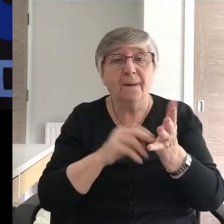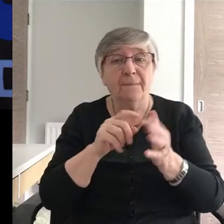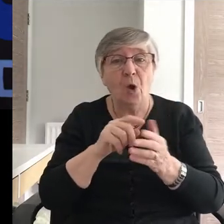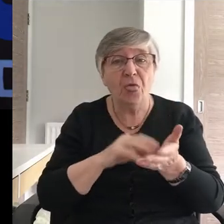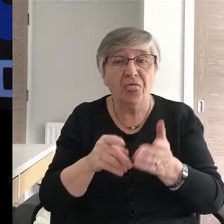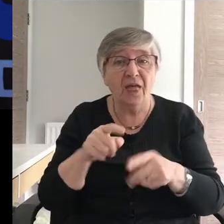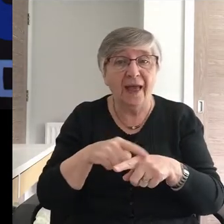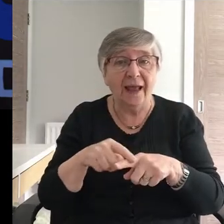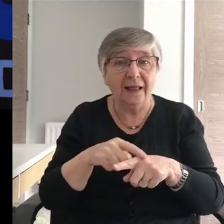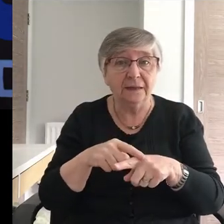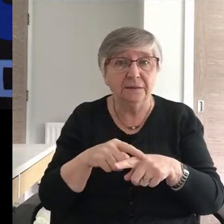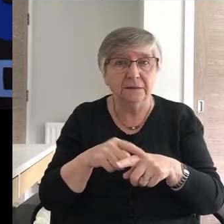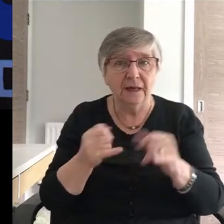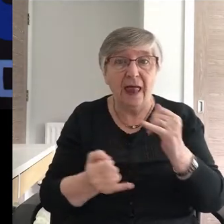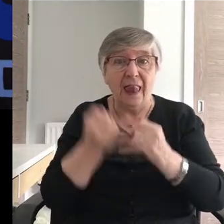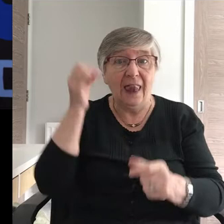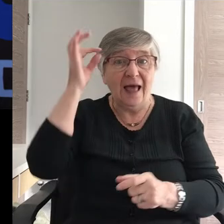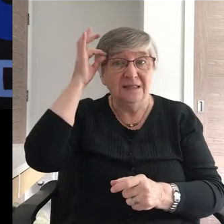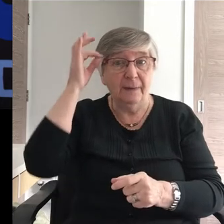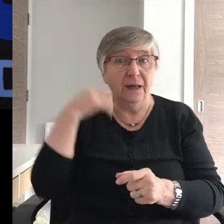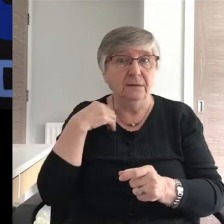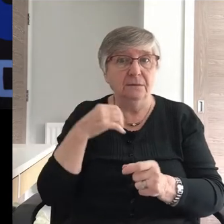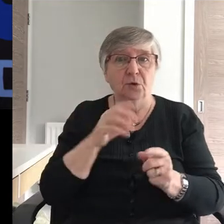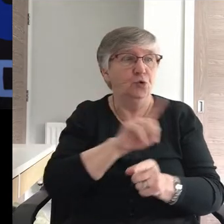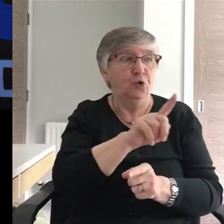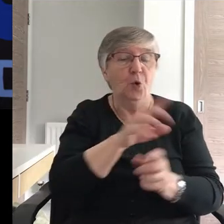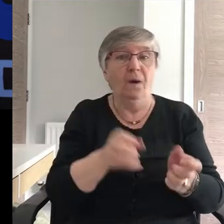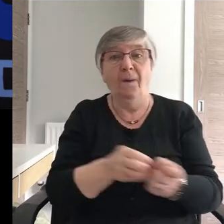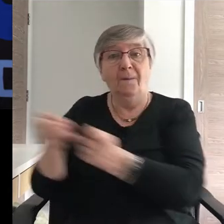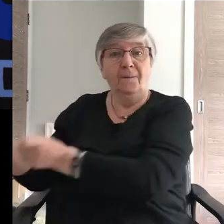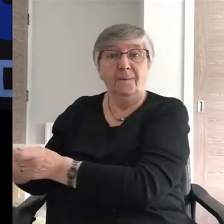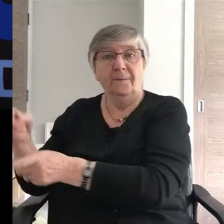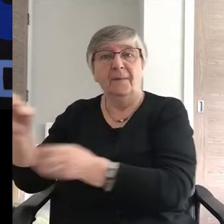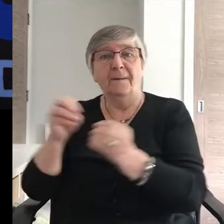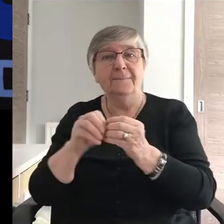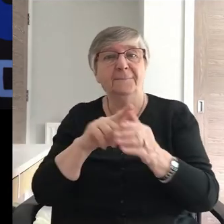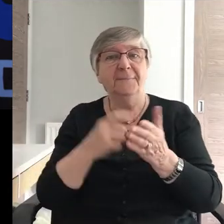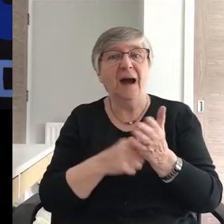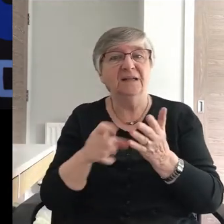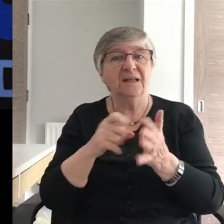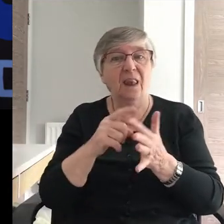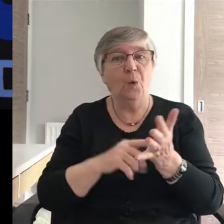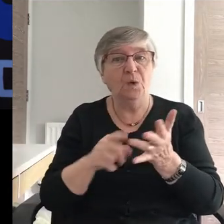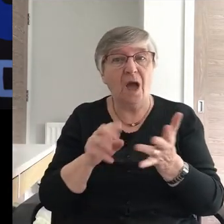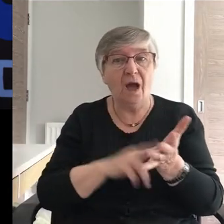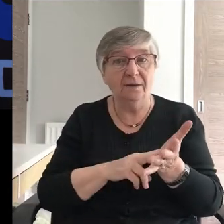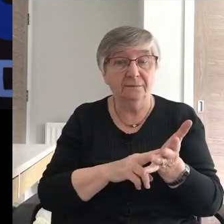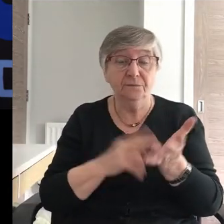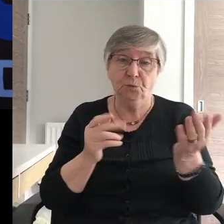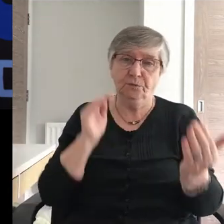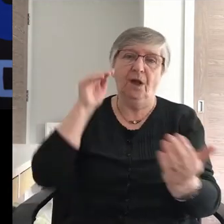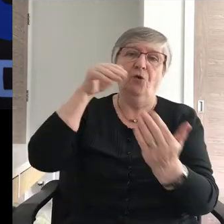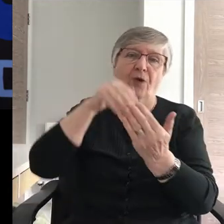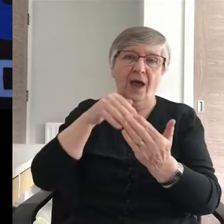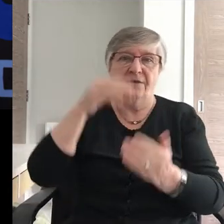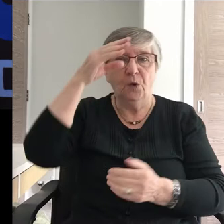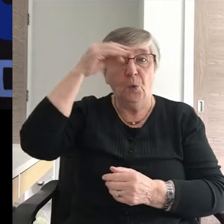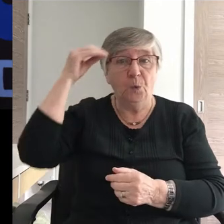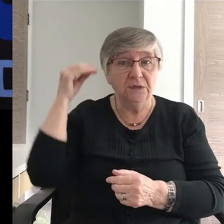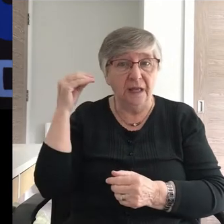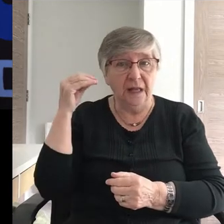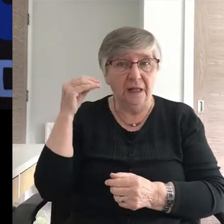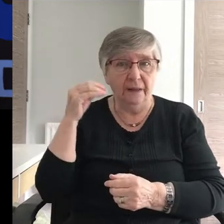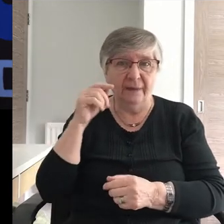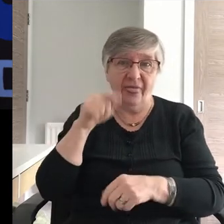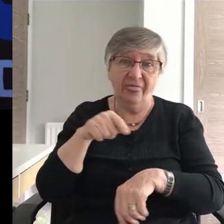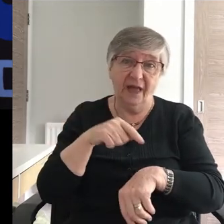at the last minute, I nudged her into the queue for Barcelona. We got to the hotel, but by this time,